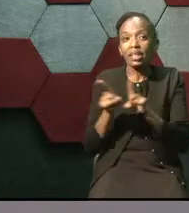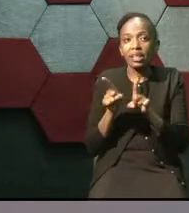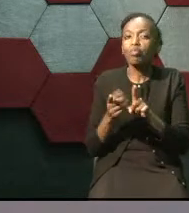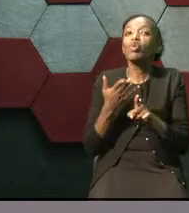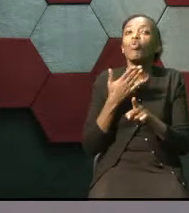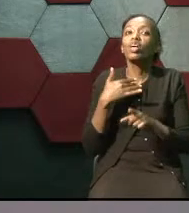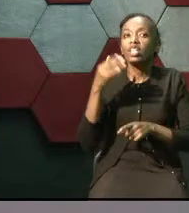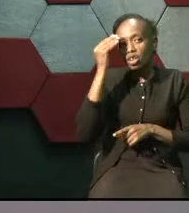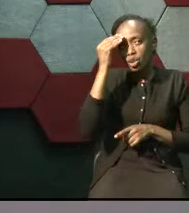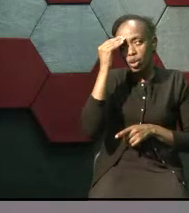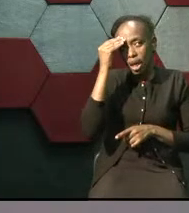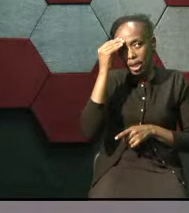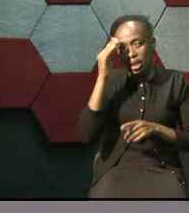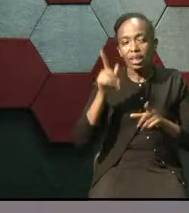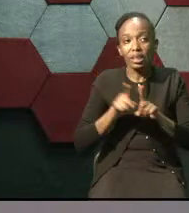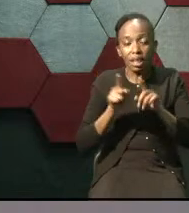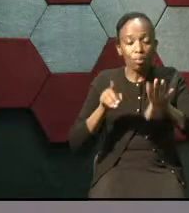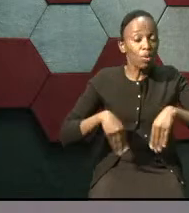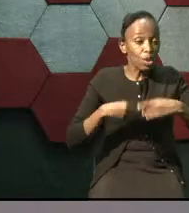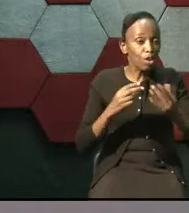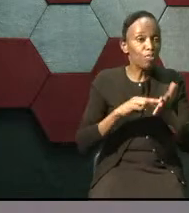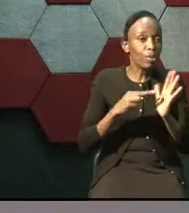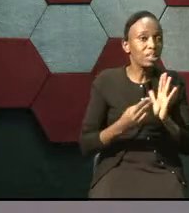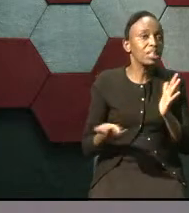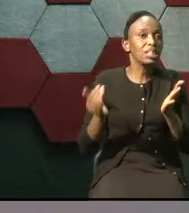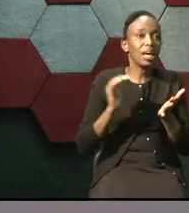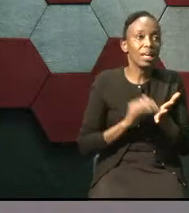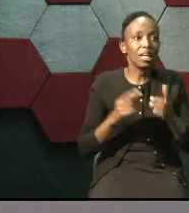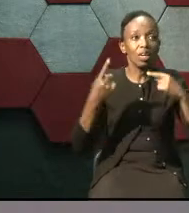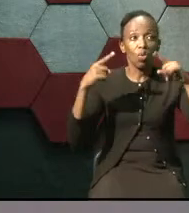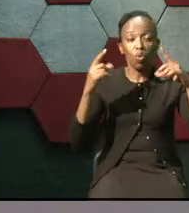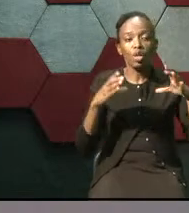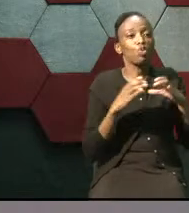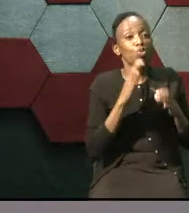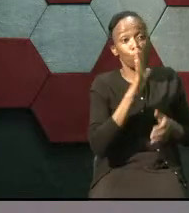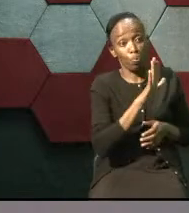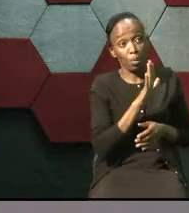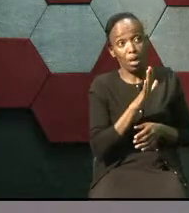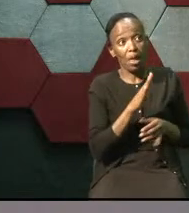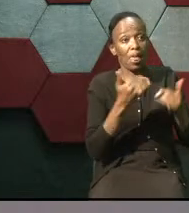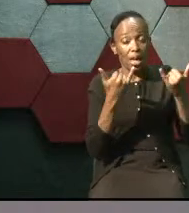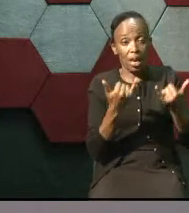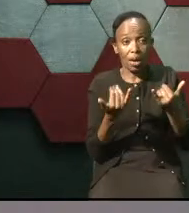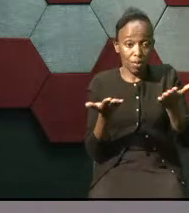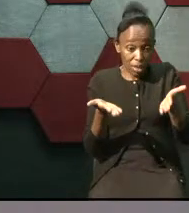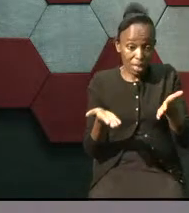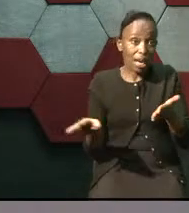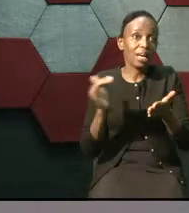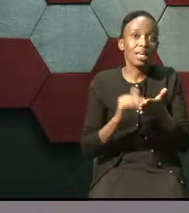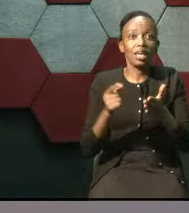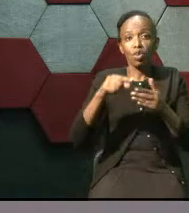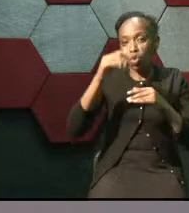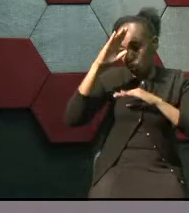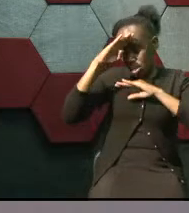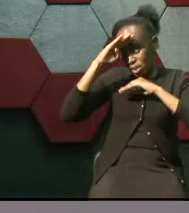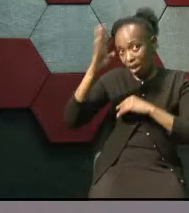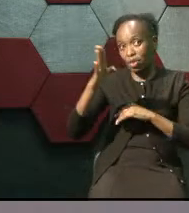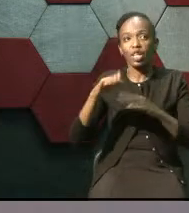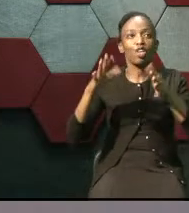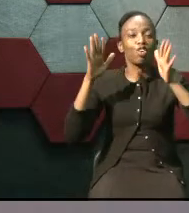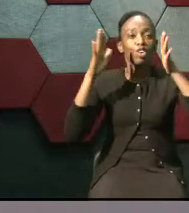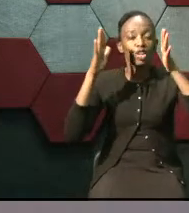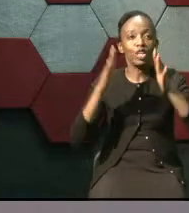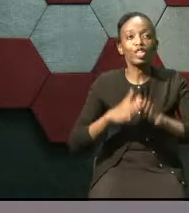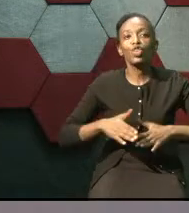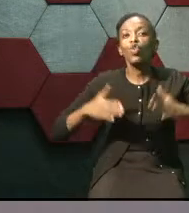wanted to learn. Yeah. Submitted a project again this year. Won in her category. And now is here again. So we salute you, Jamila.